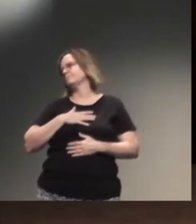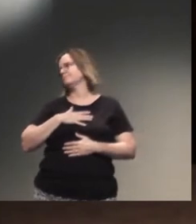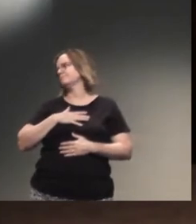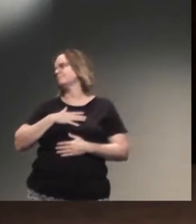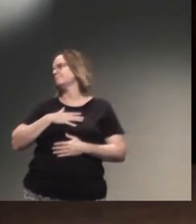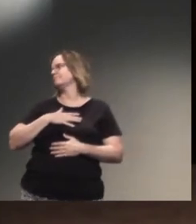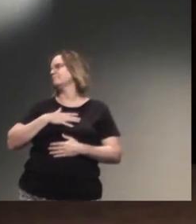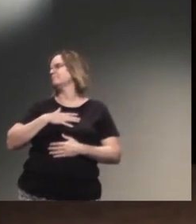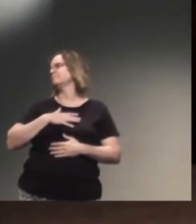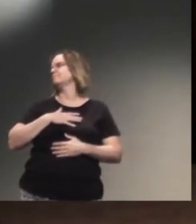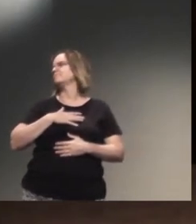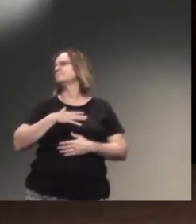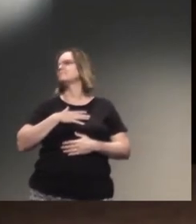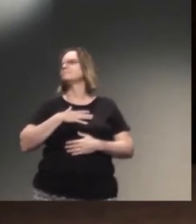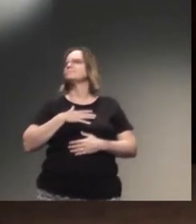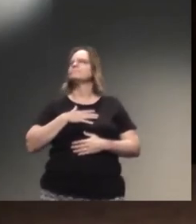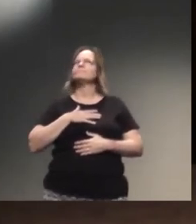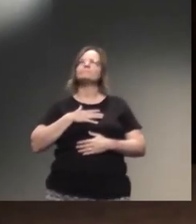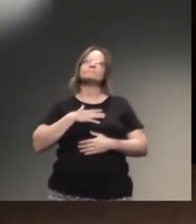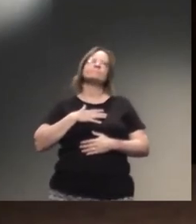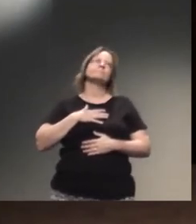Taking this moment to